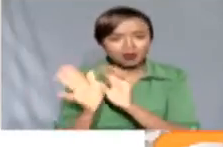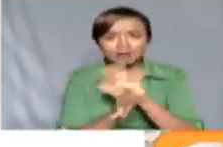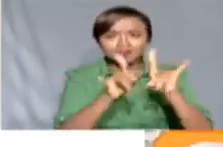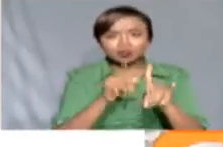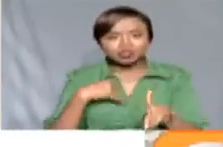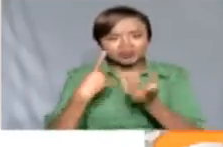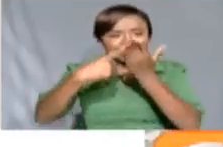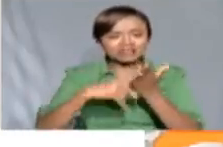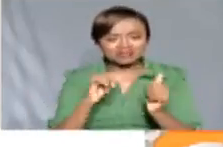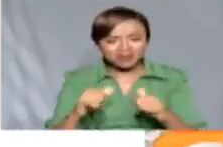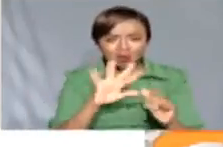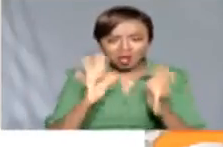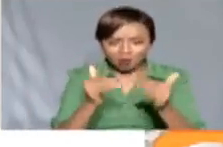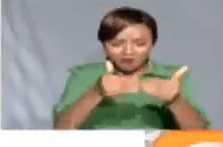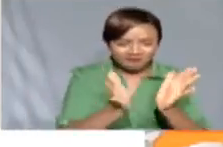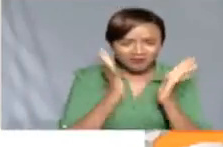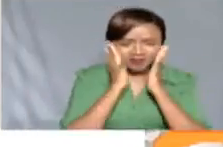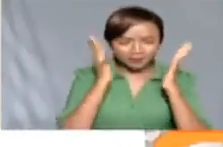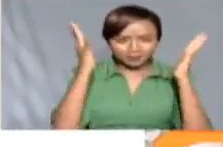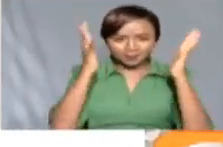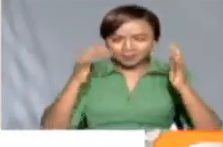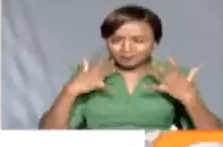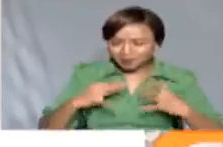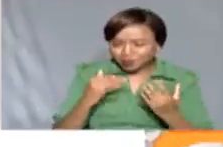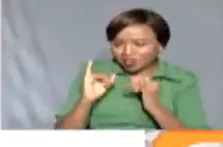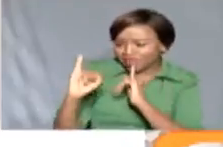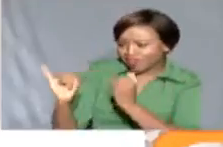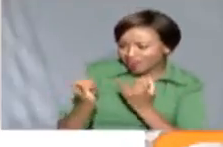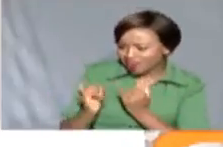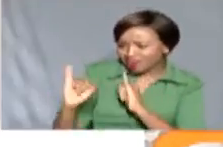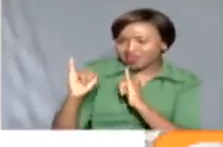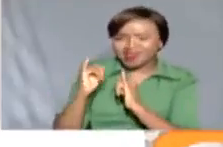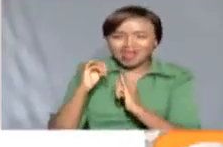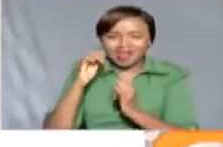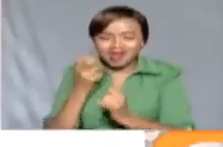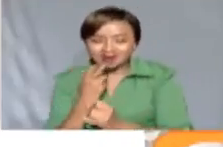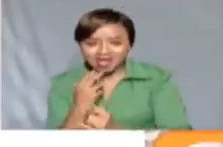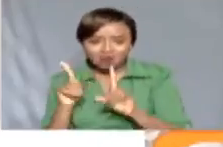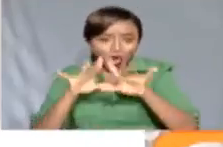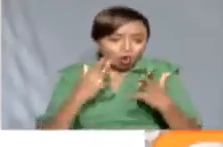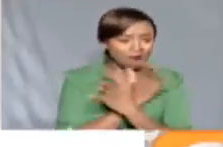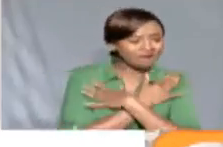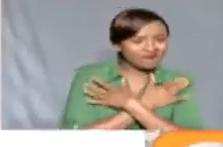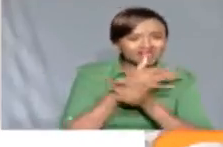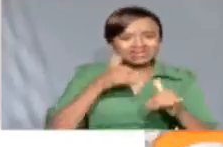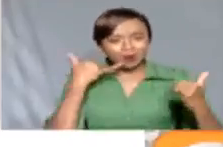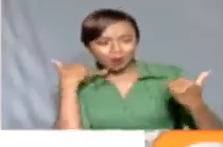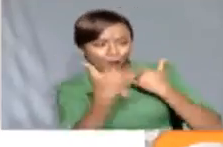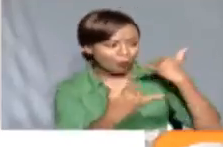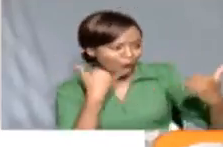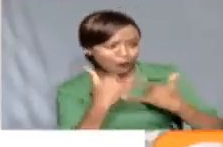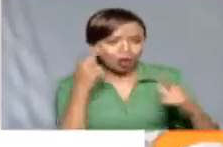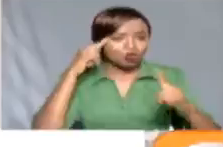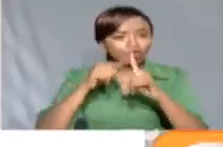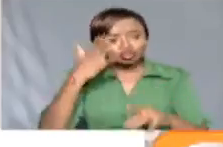the excited family chatter that now graces most homes or the numerous phone calls friends are making to each other just